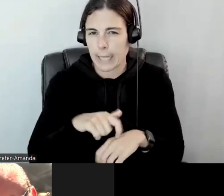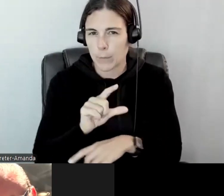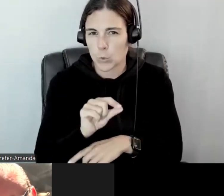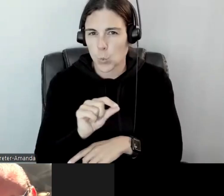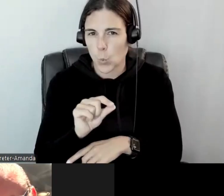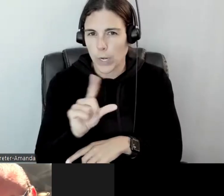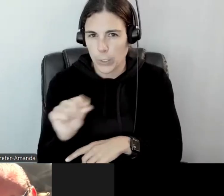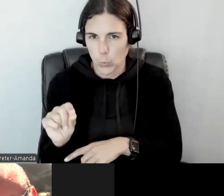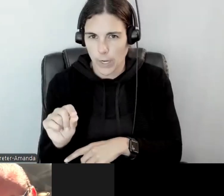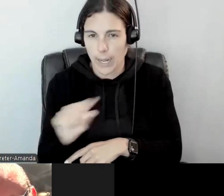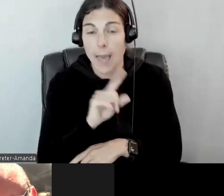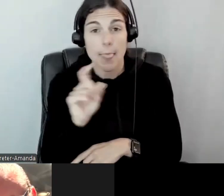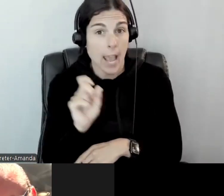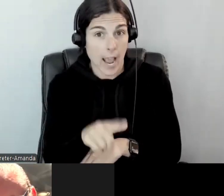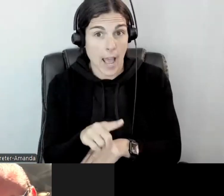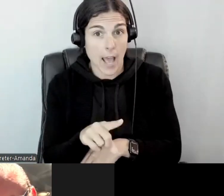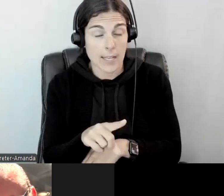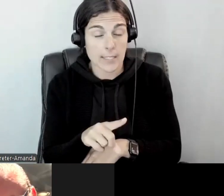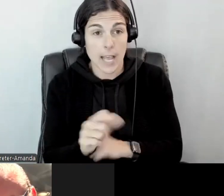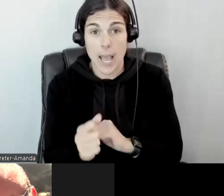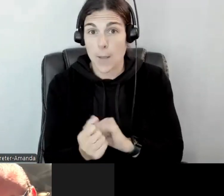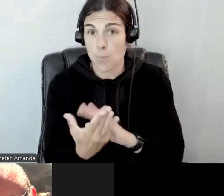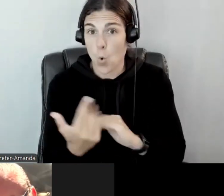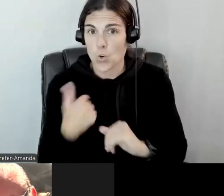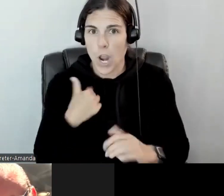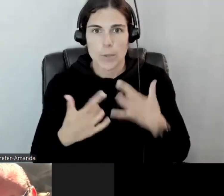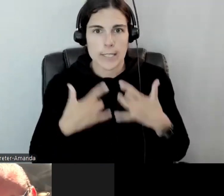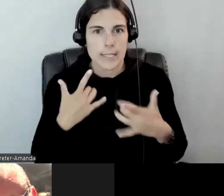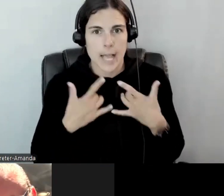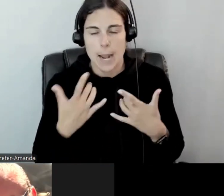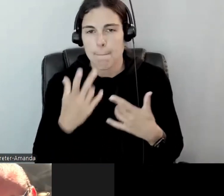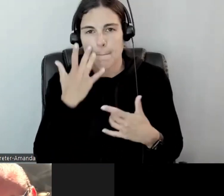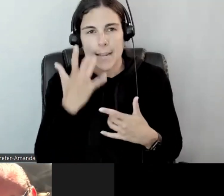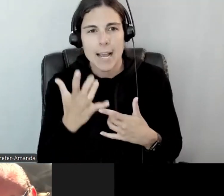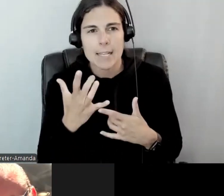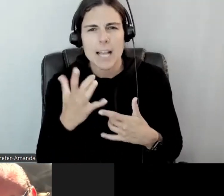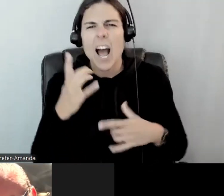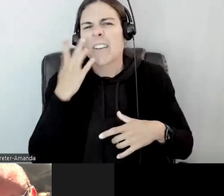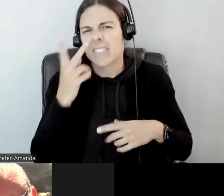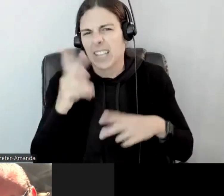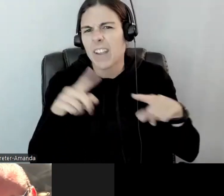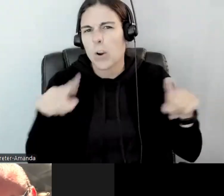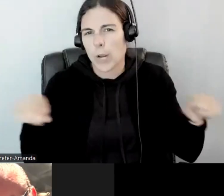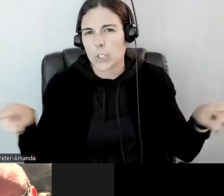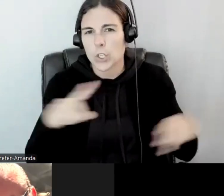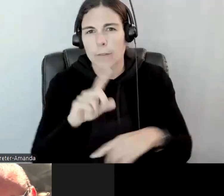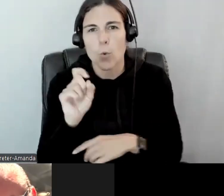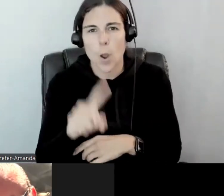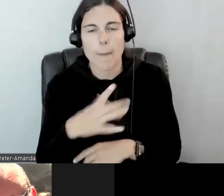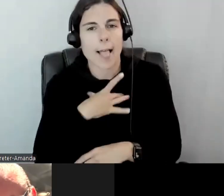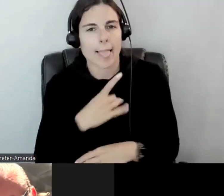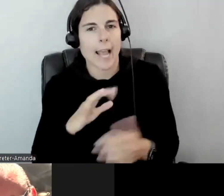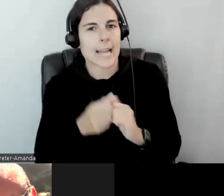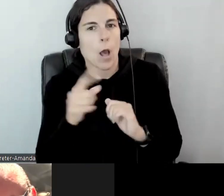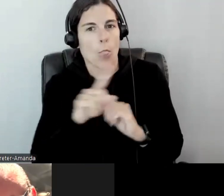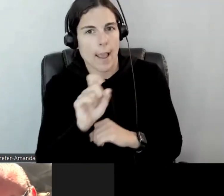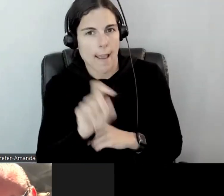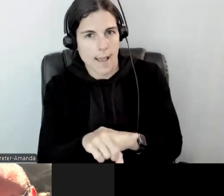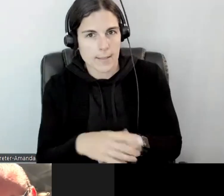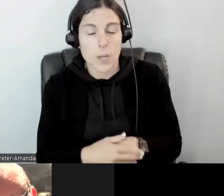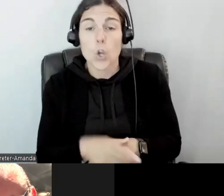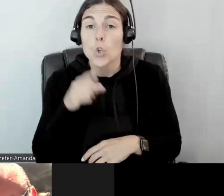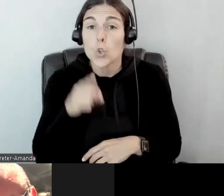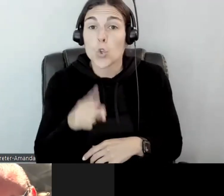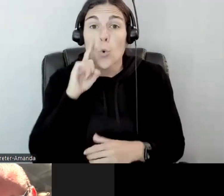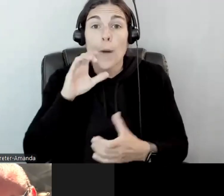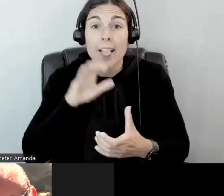they asked a question in a way that I was so excited about because I hadn't seen this. I've seen variations of it, but I liked the way they asked it, which was, do you